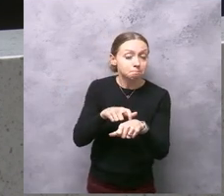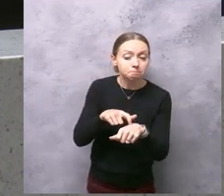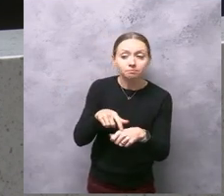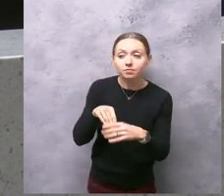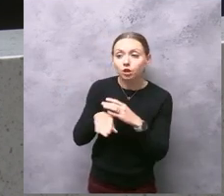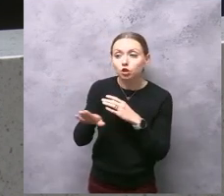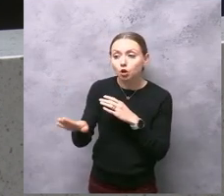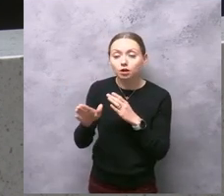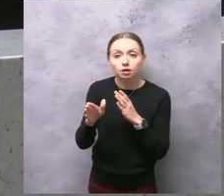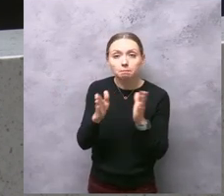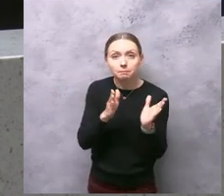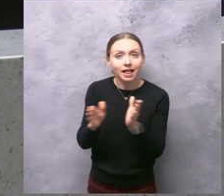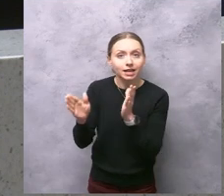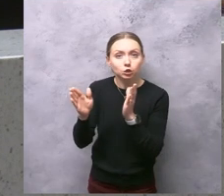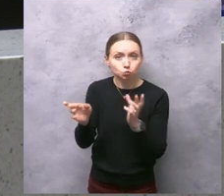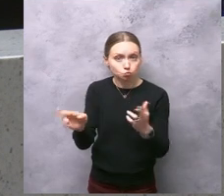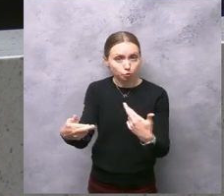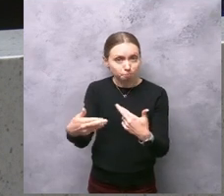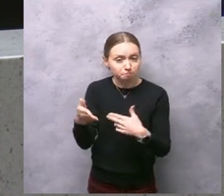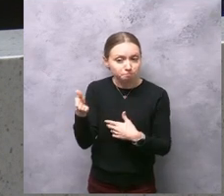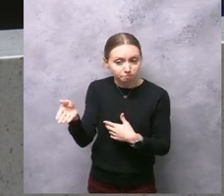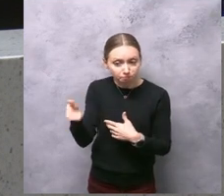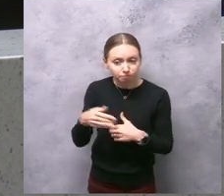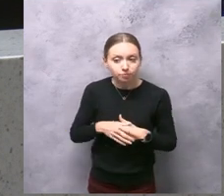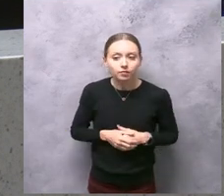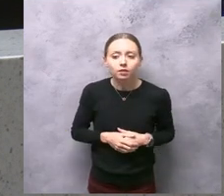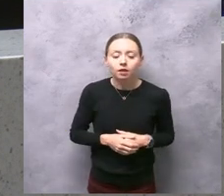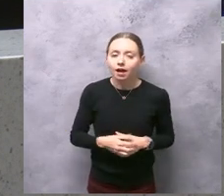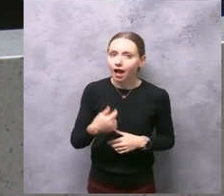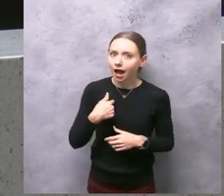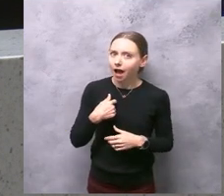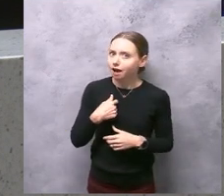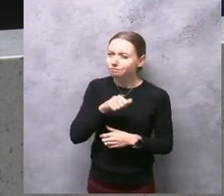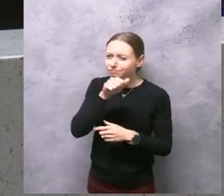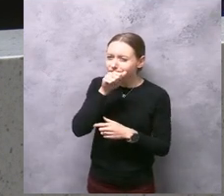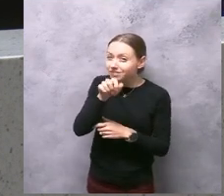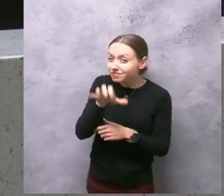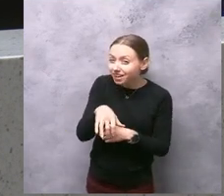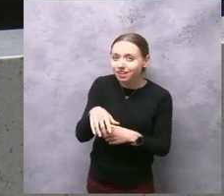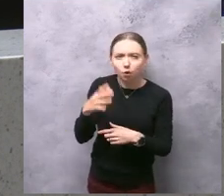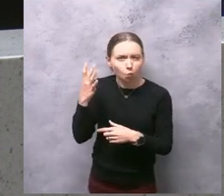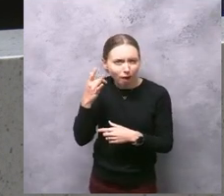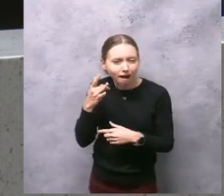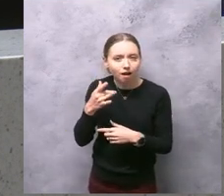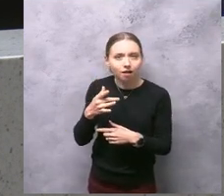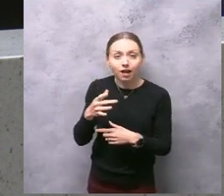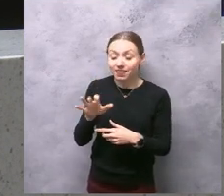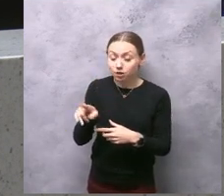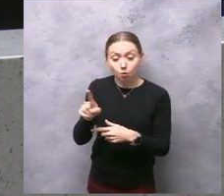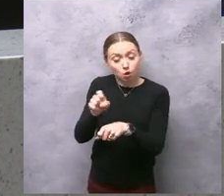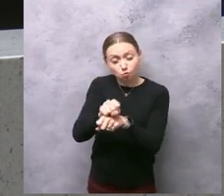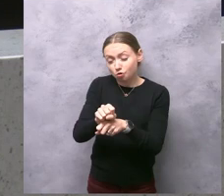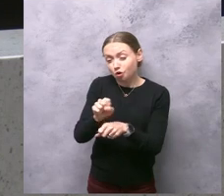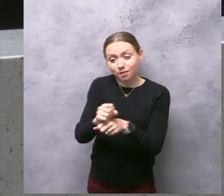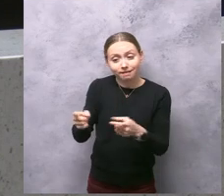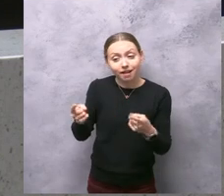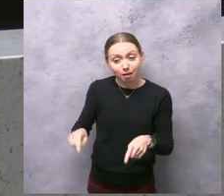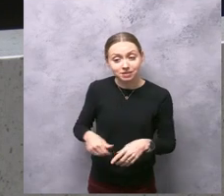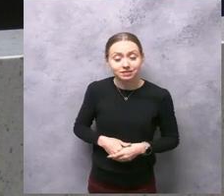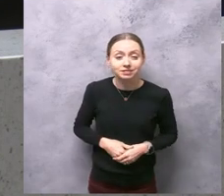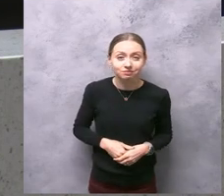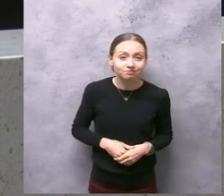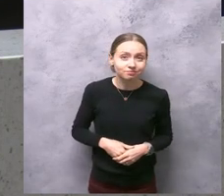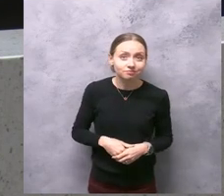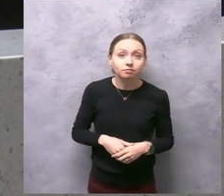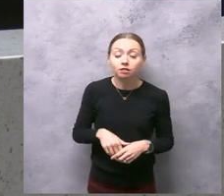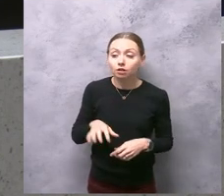in their planning room, and I loved it because that's where the work is done, in part. And the work